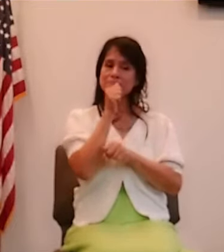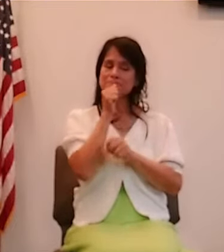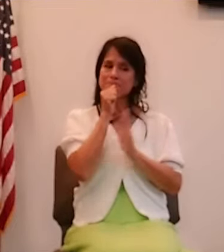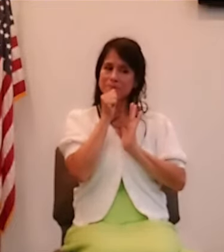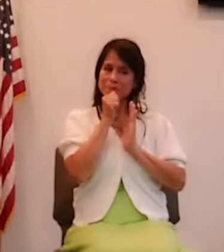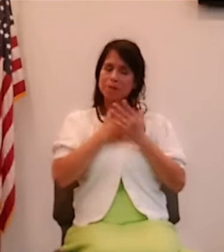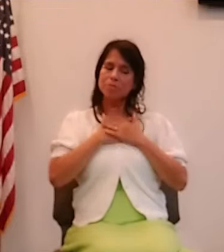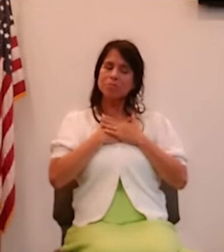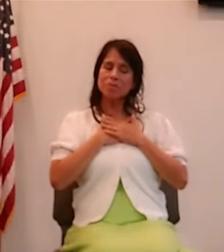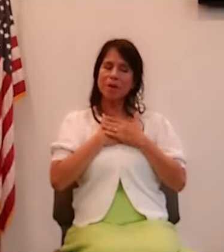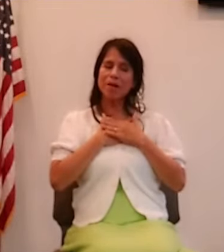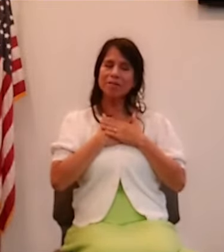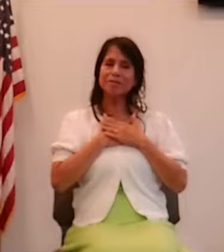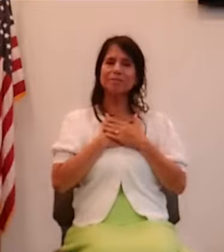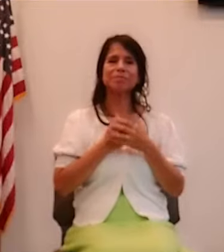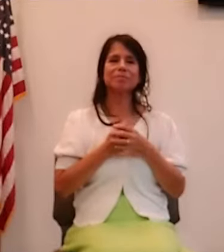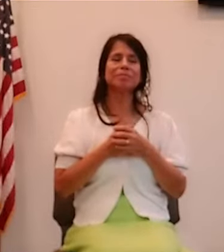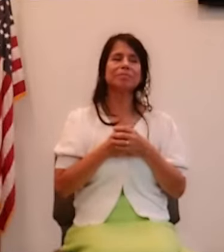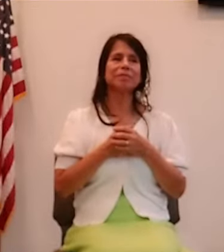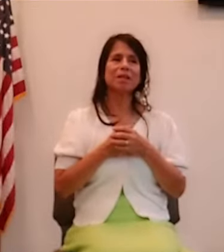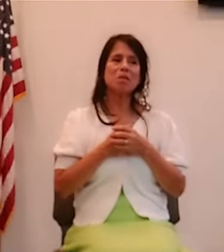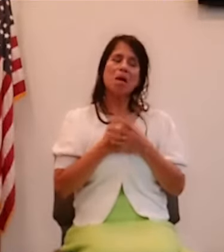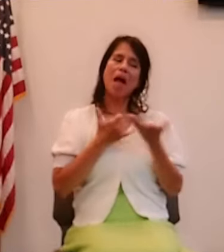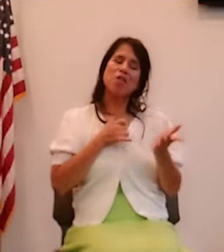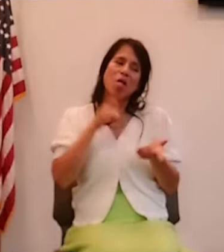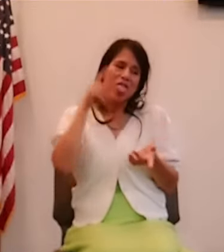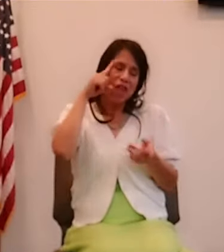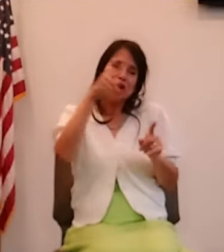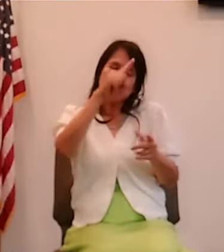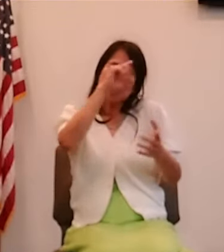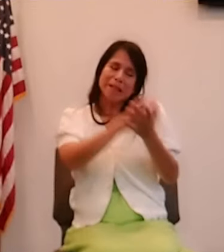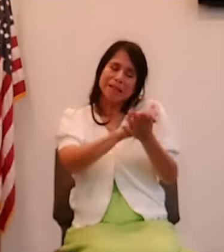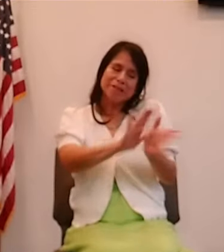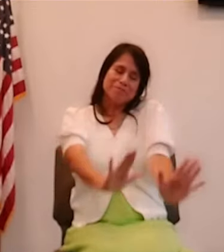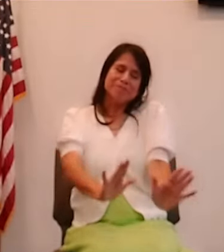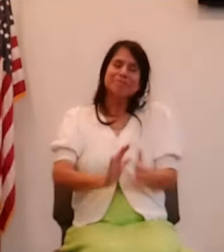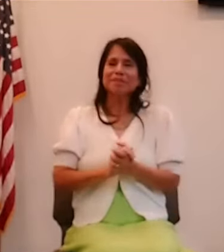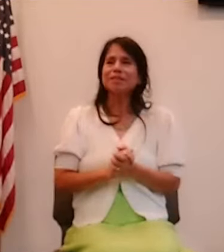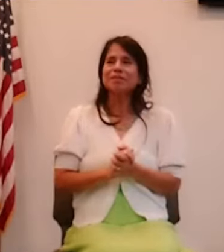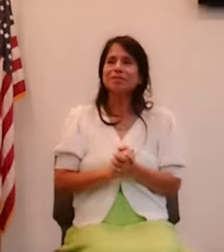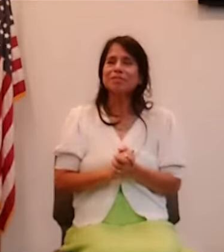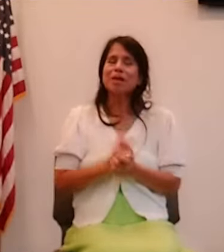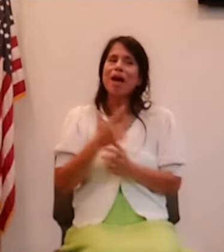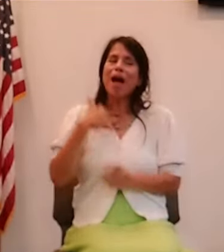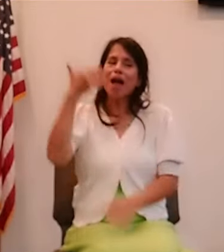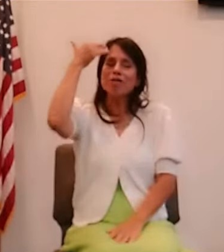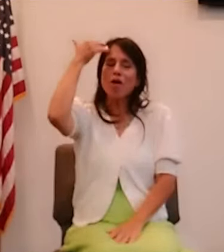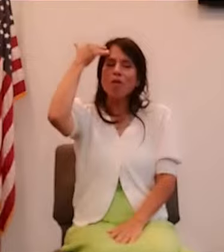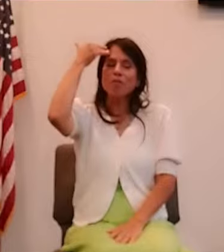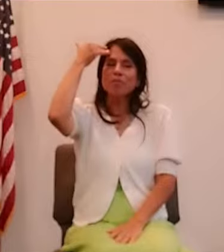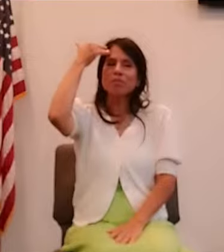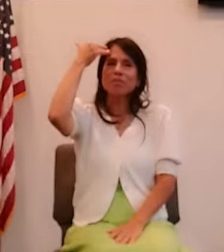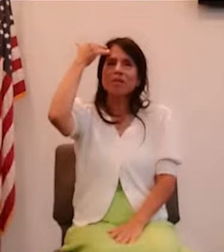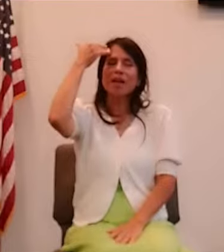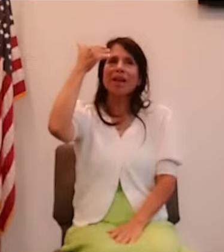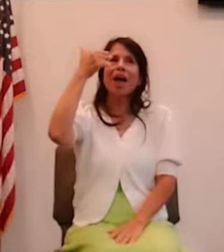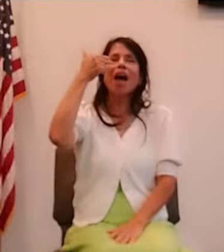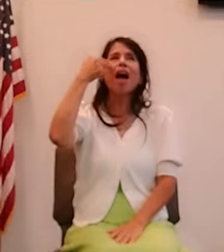miracles a lot of time because I don't really think they'll necessarily believe in them. But I remember what God's done for